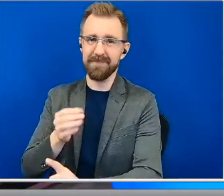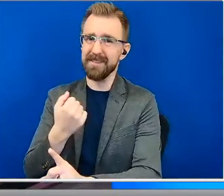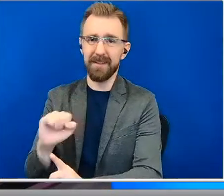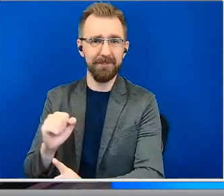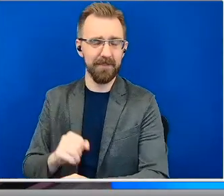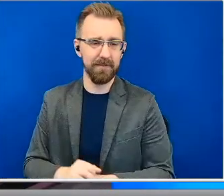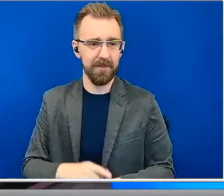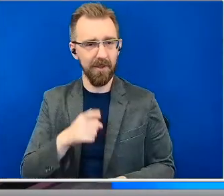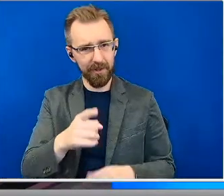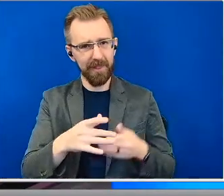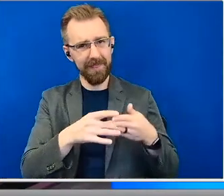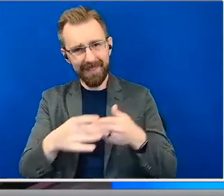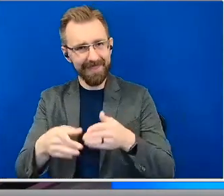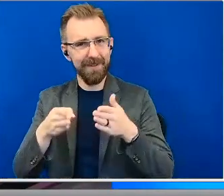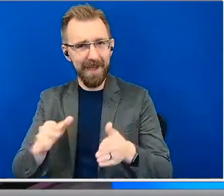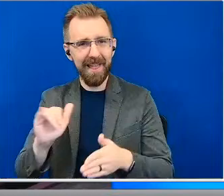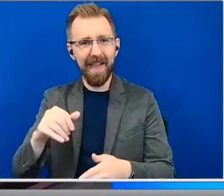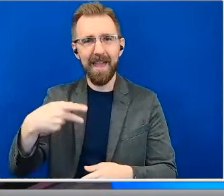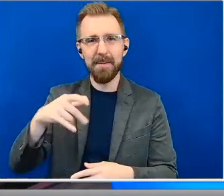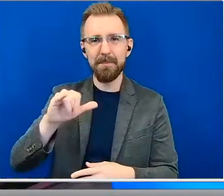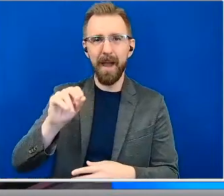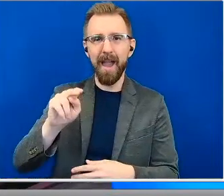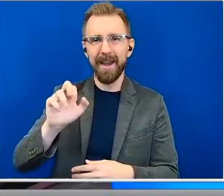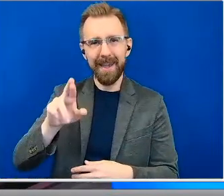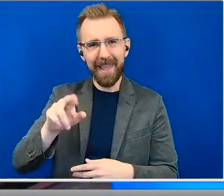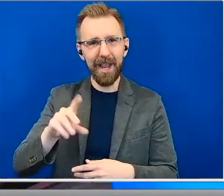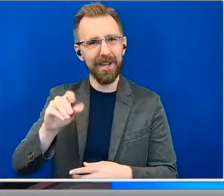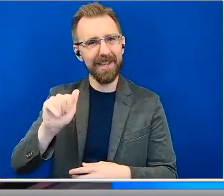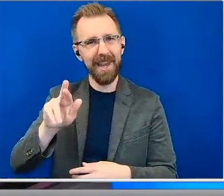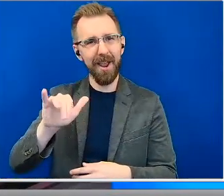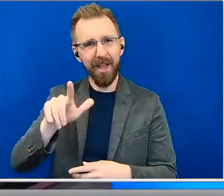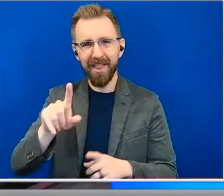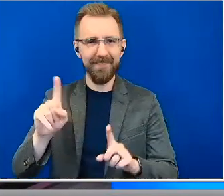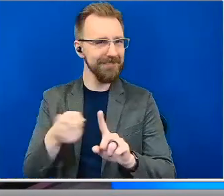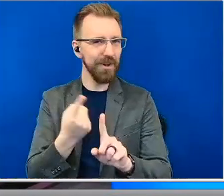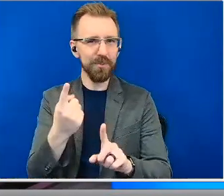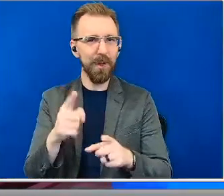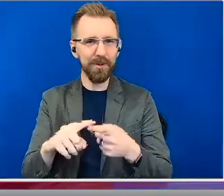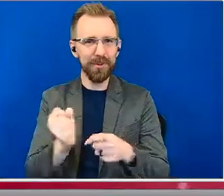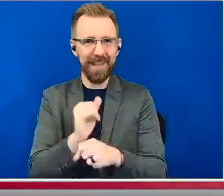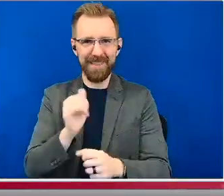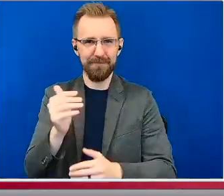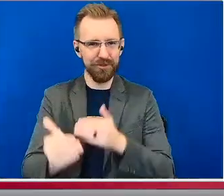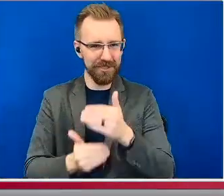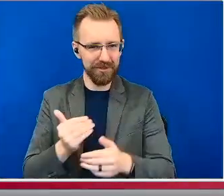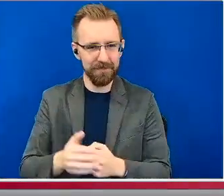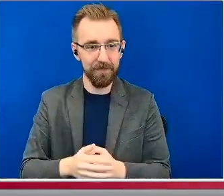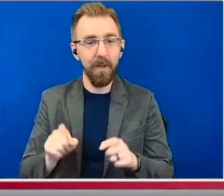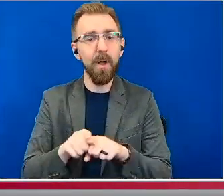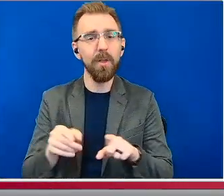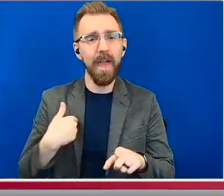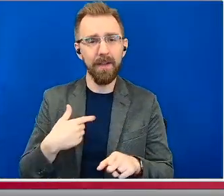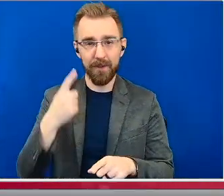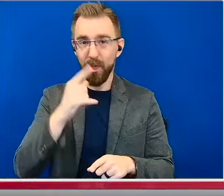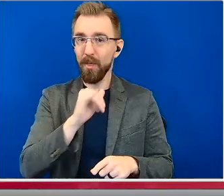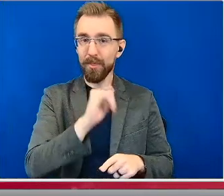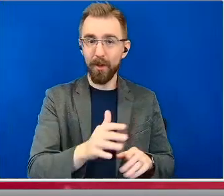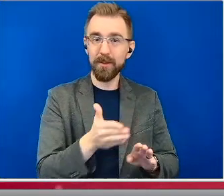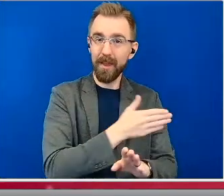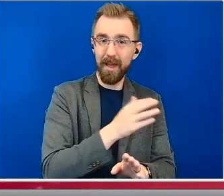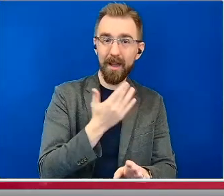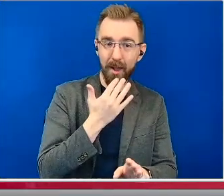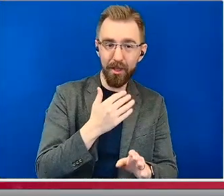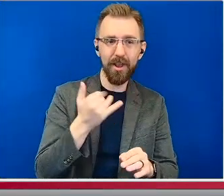like a pioneer, the first at our Olathe campus undergoing this. We also have some really, you thought those images were colorful. You shared 2 more with